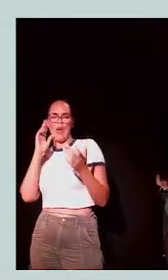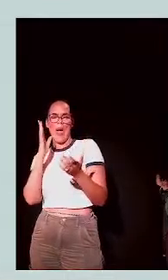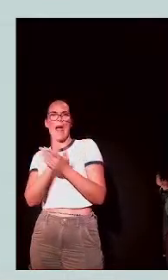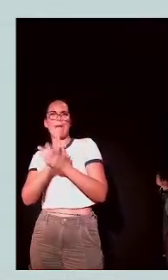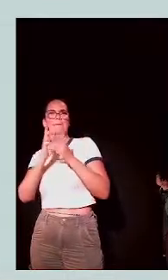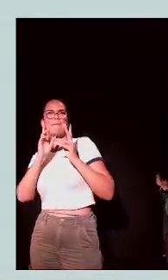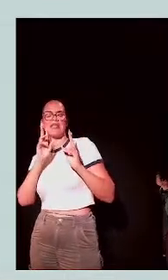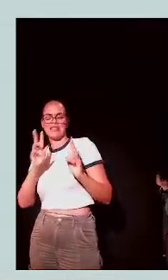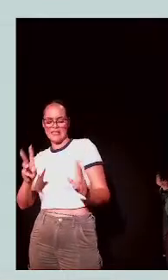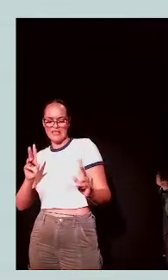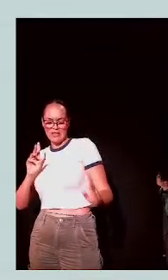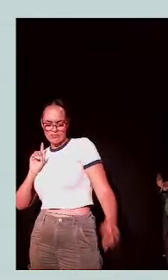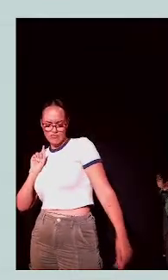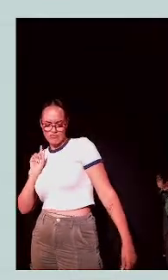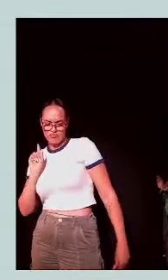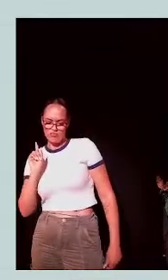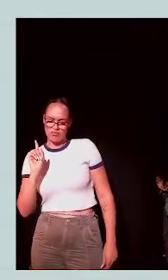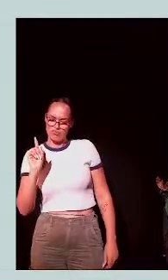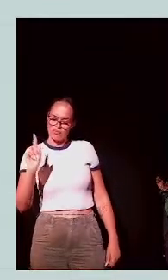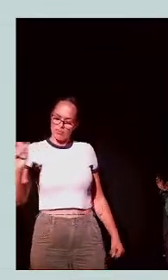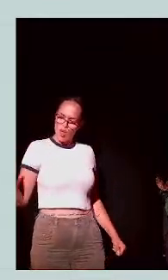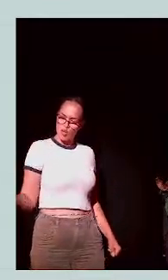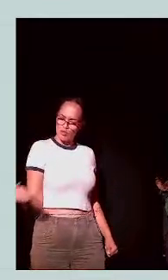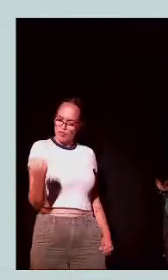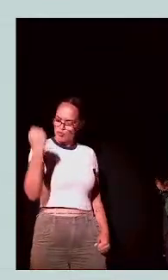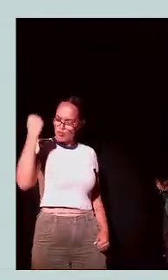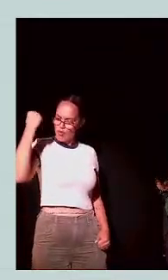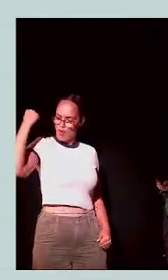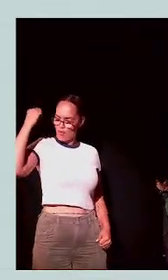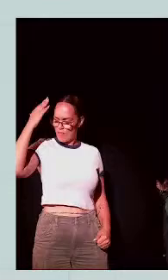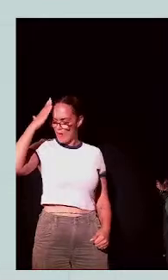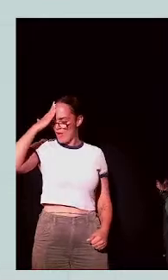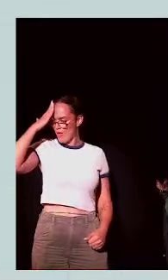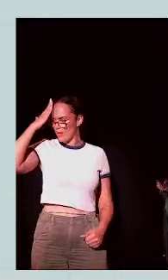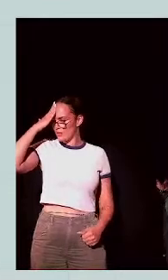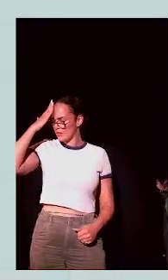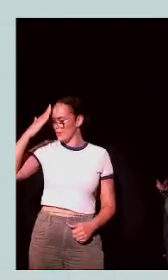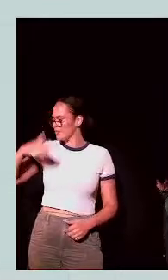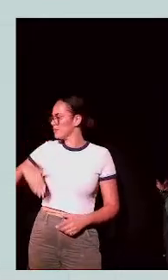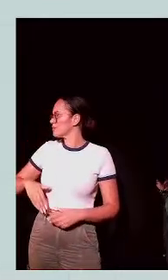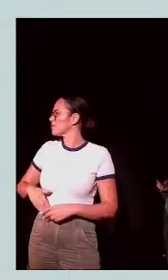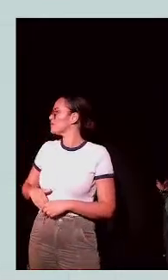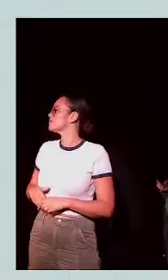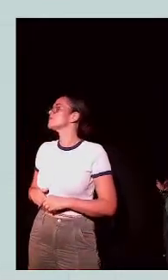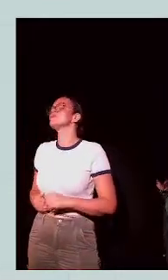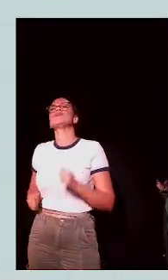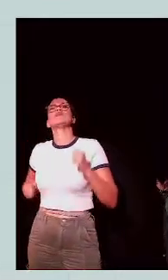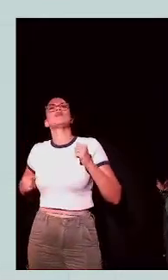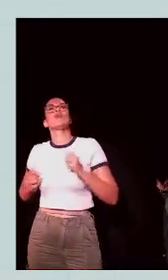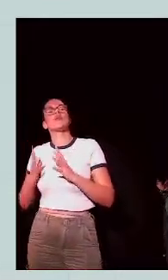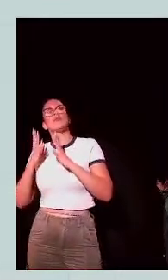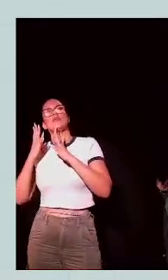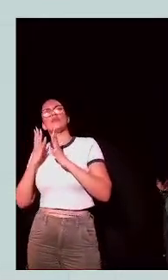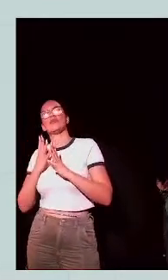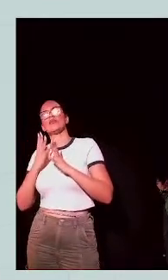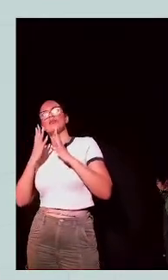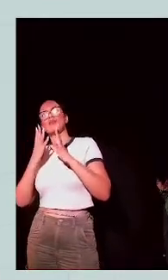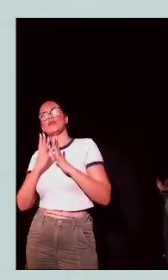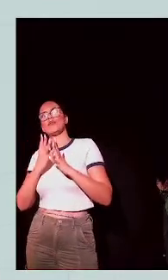walk the scarlet line. Much maligned,